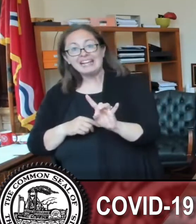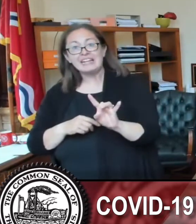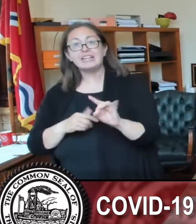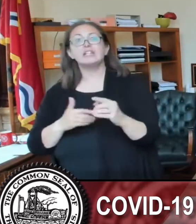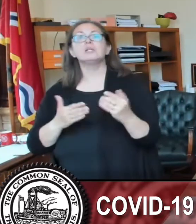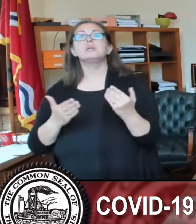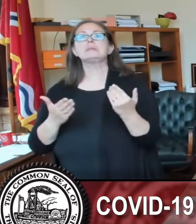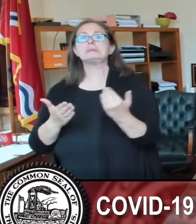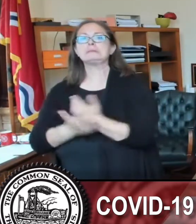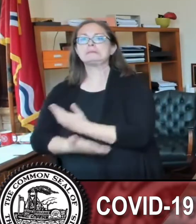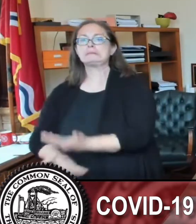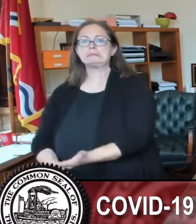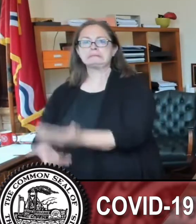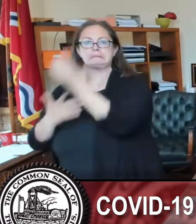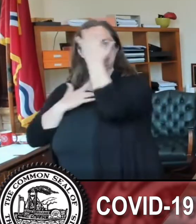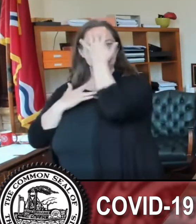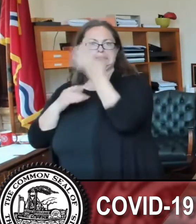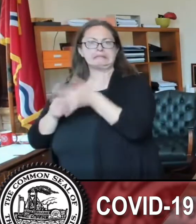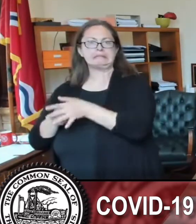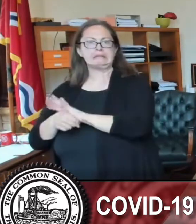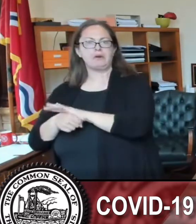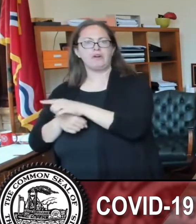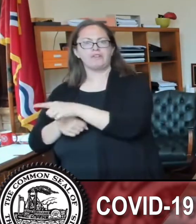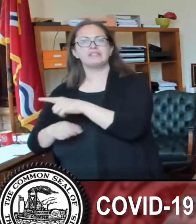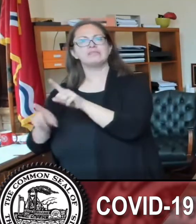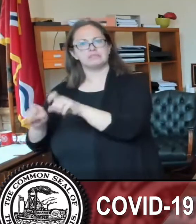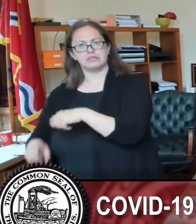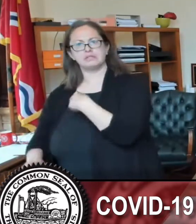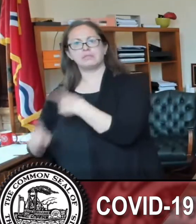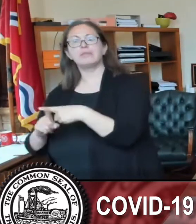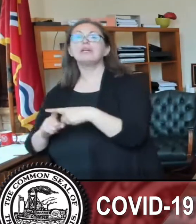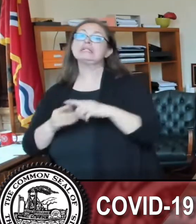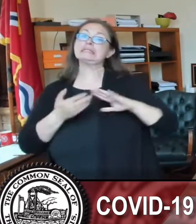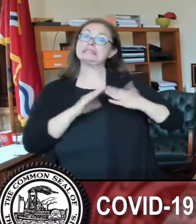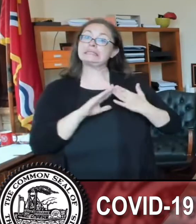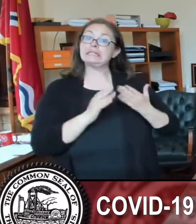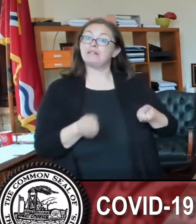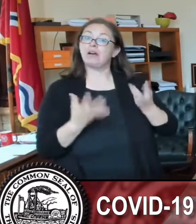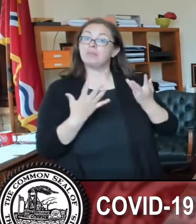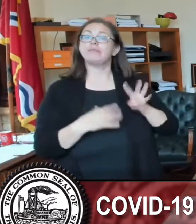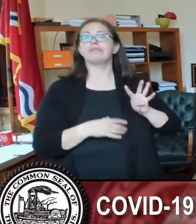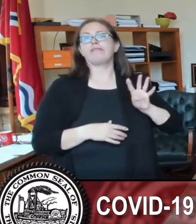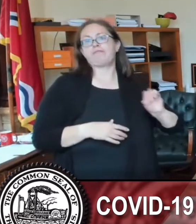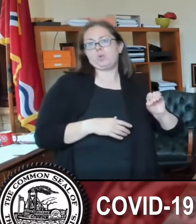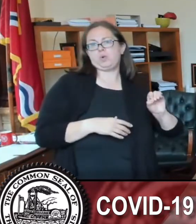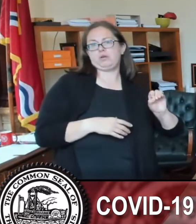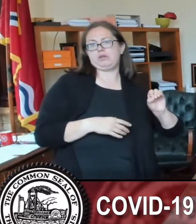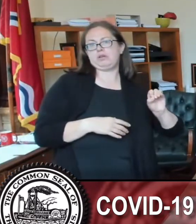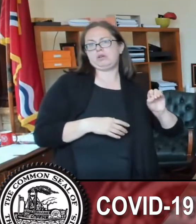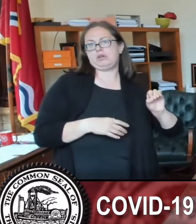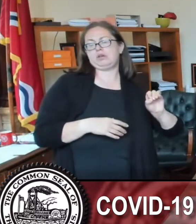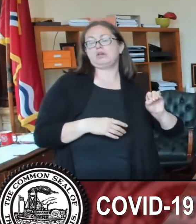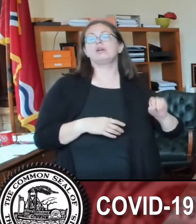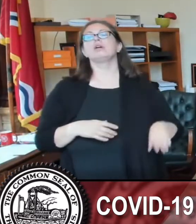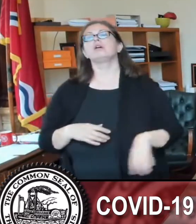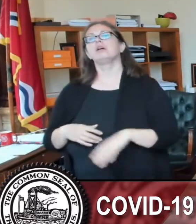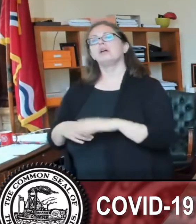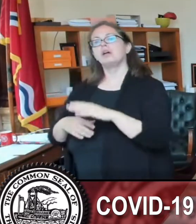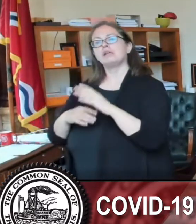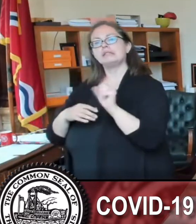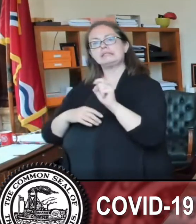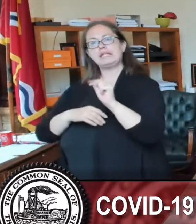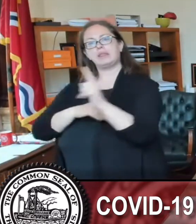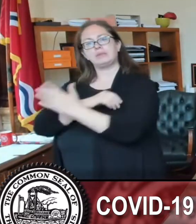positive cases. Now, the city only had 40 of those new positive cases, and St. Louis County